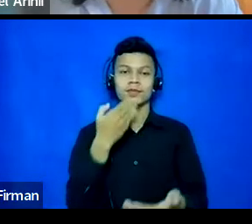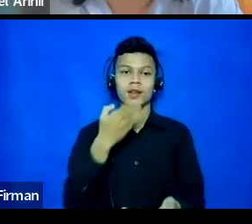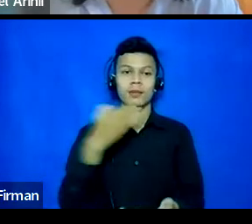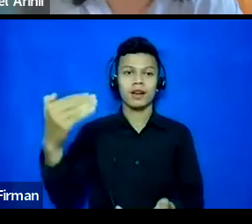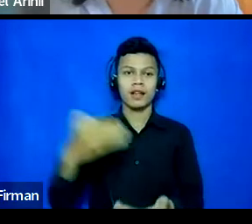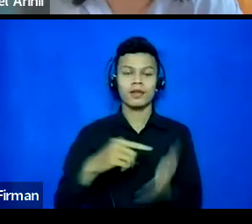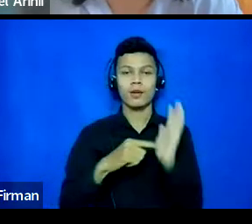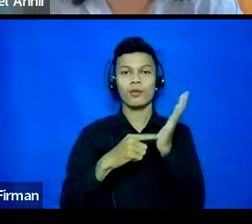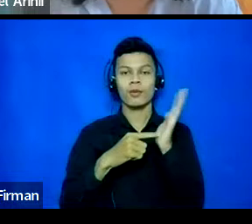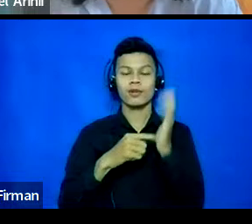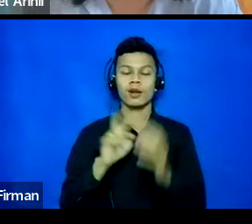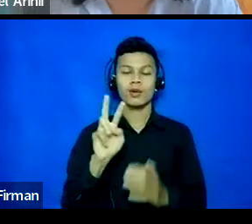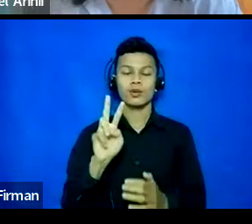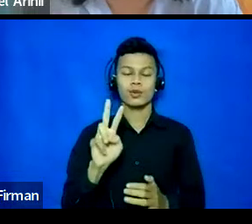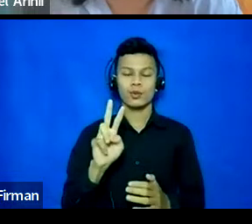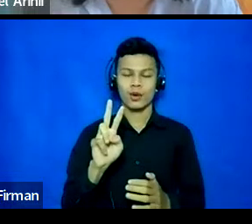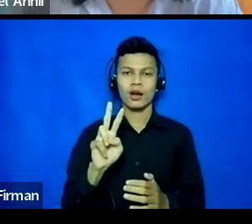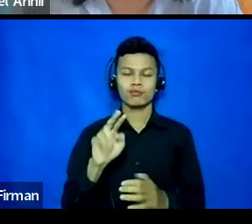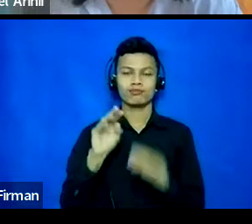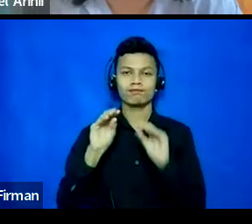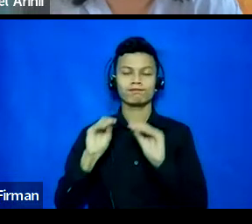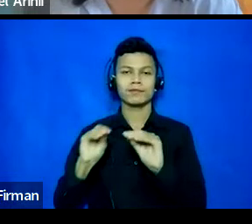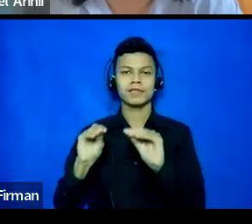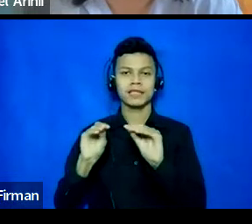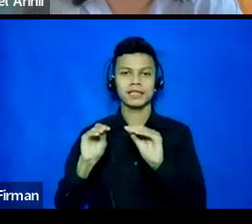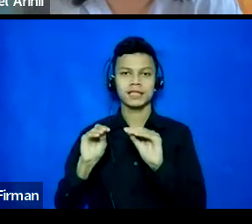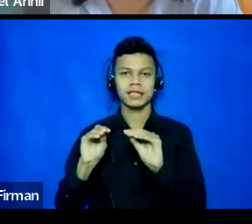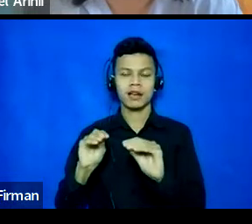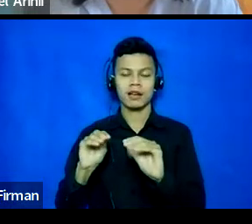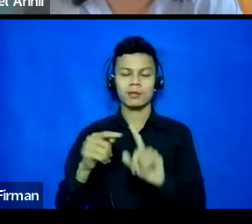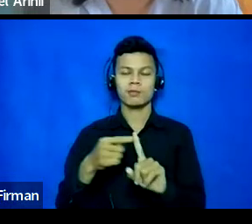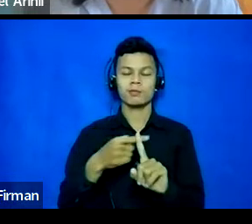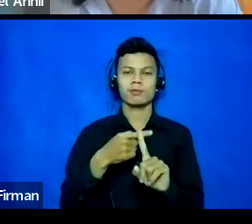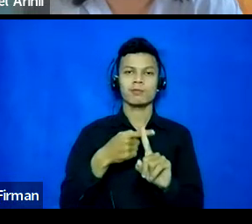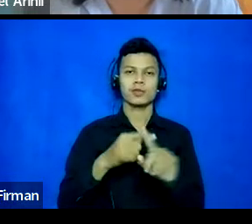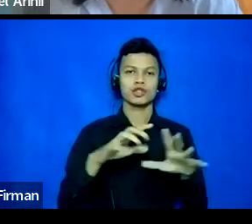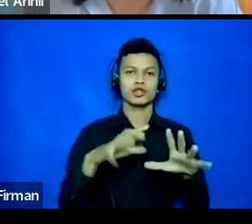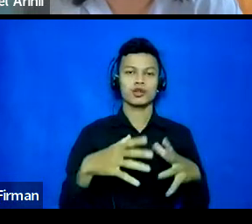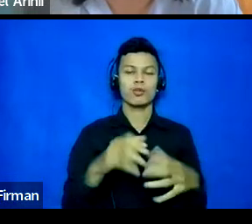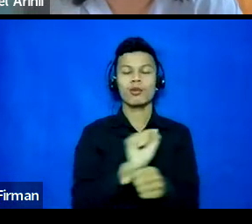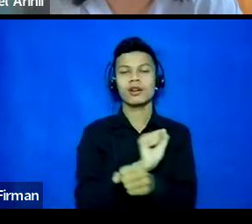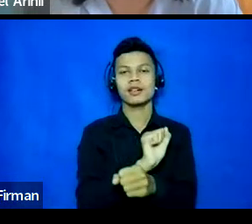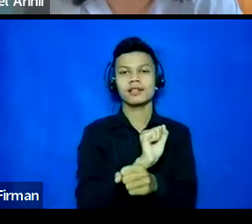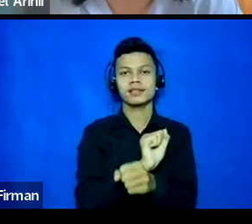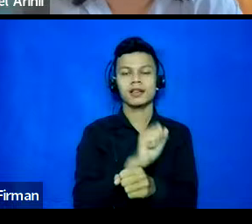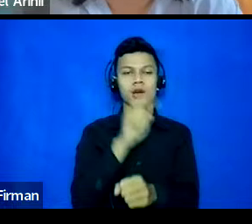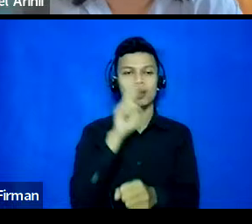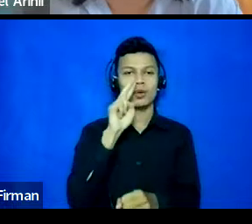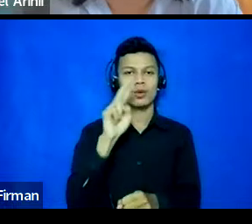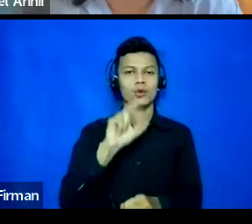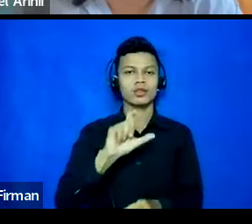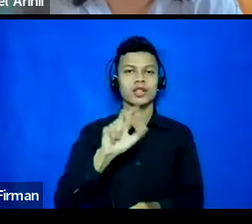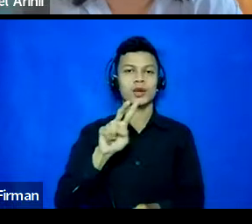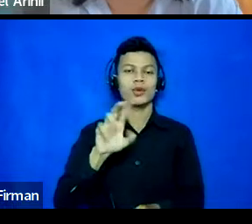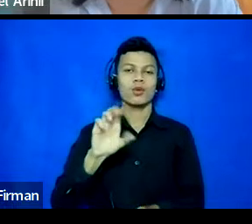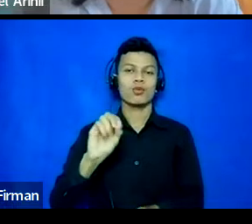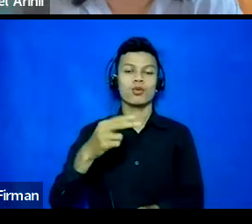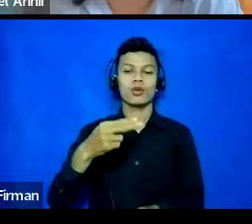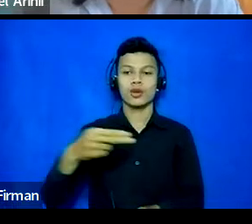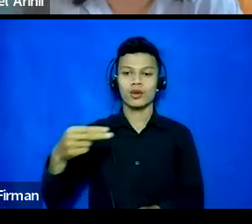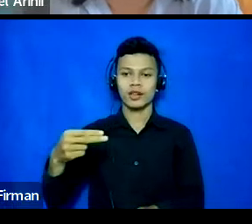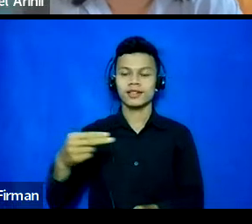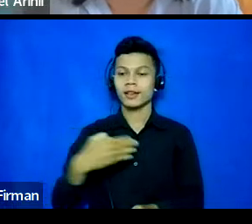Educations, Digitalizations, and Civic Space Working Group of the C20 Indonesia. I would like to say thank you very much for joining